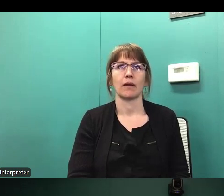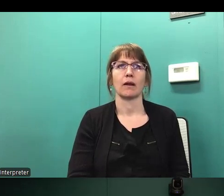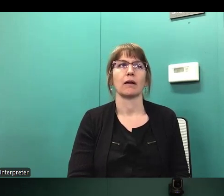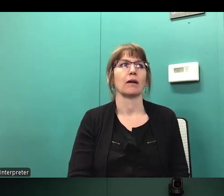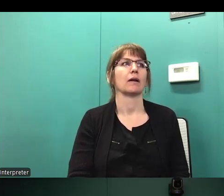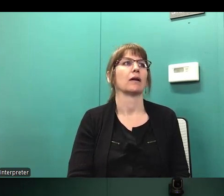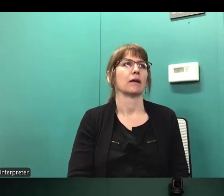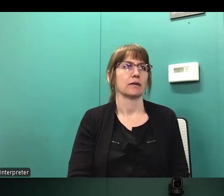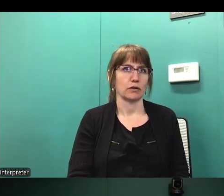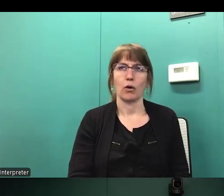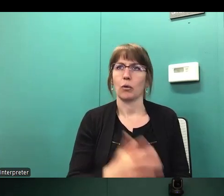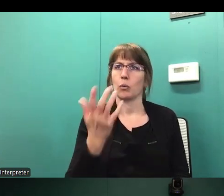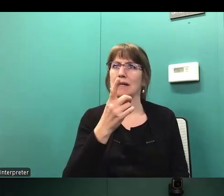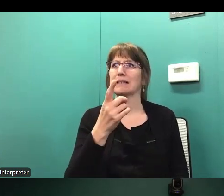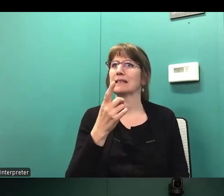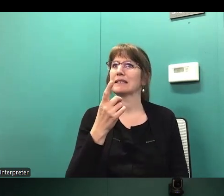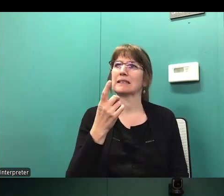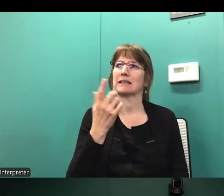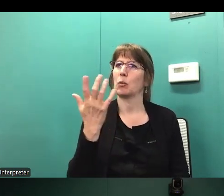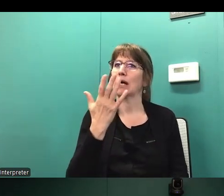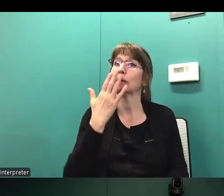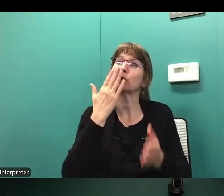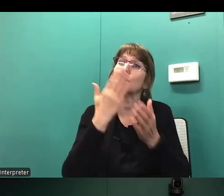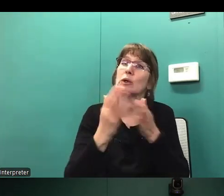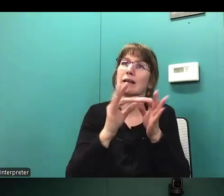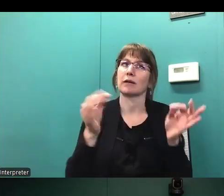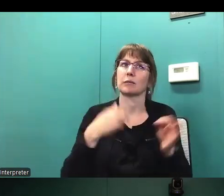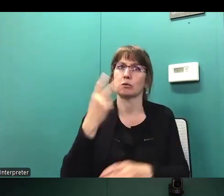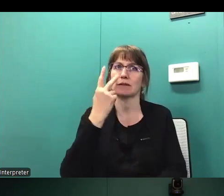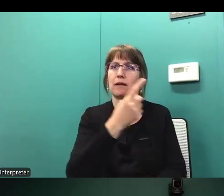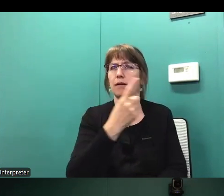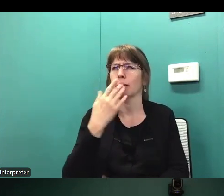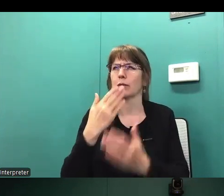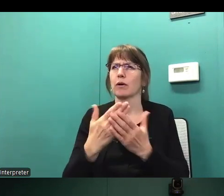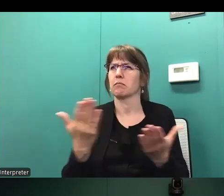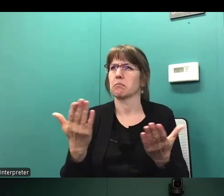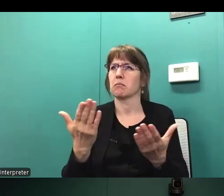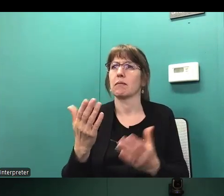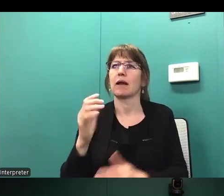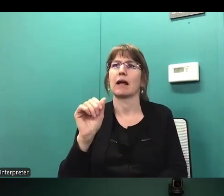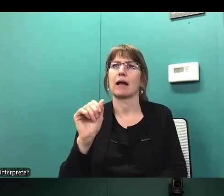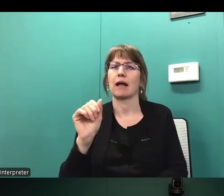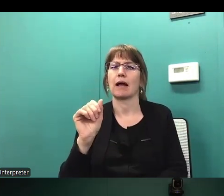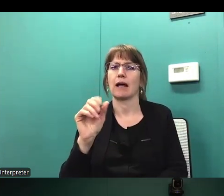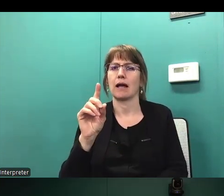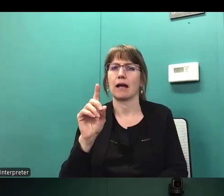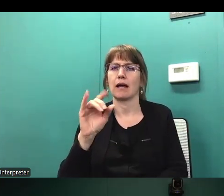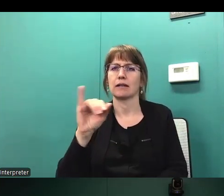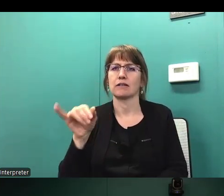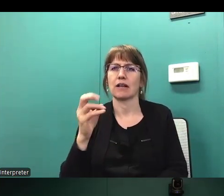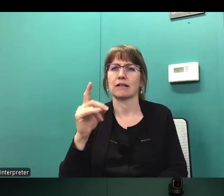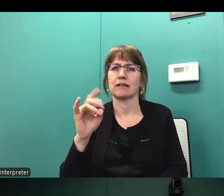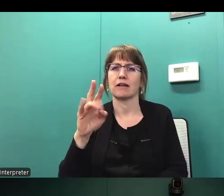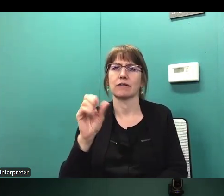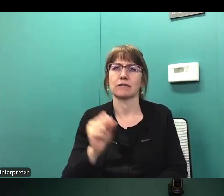So what about, what are they using? What are some great language forms that we see that, an adjective? Yeah, They